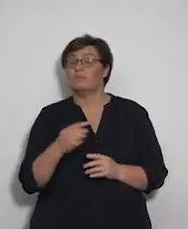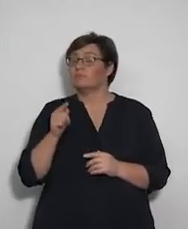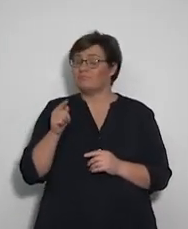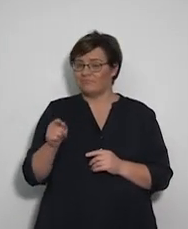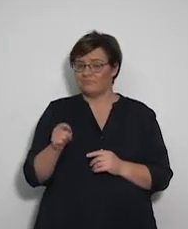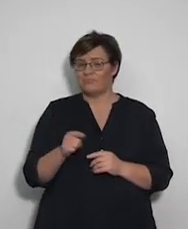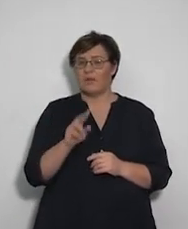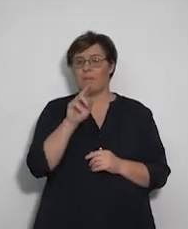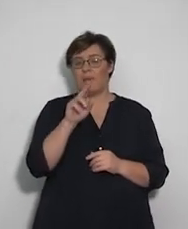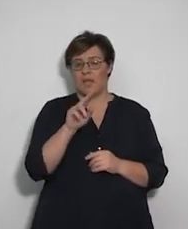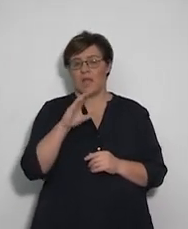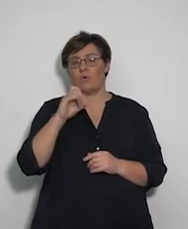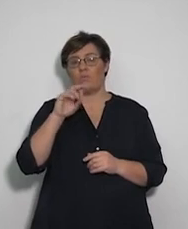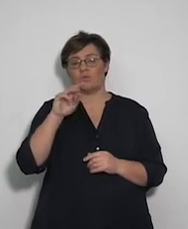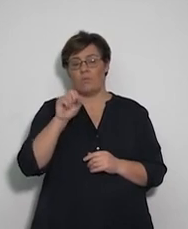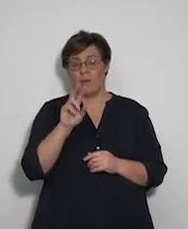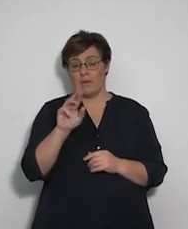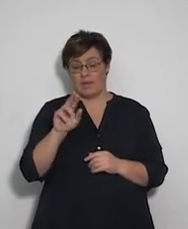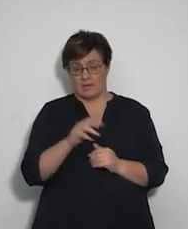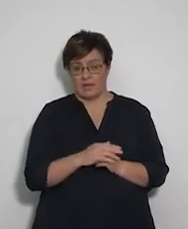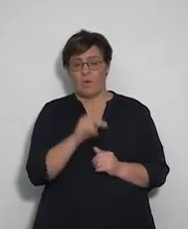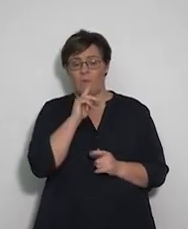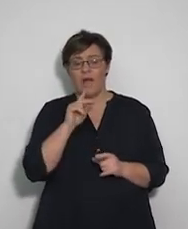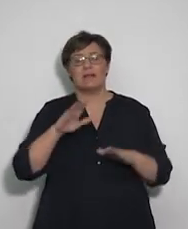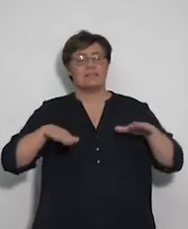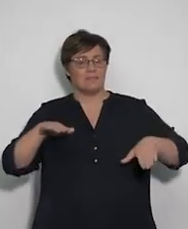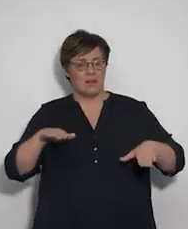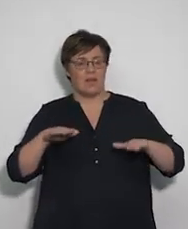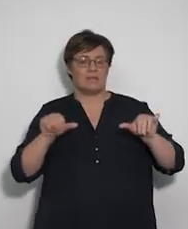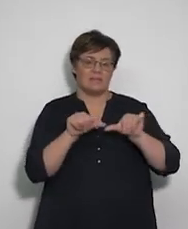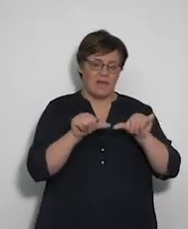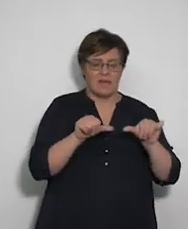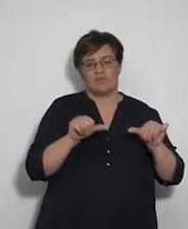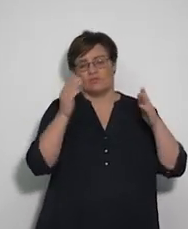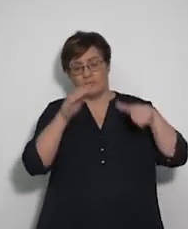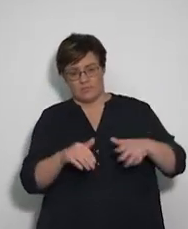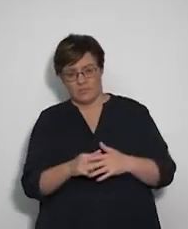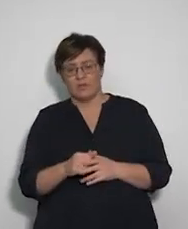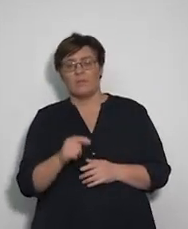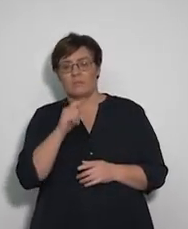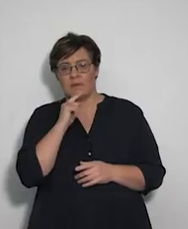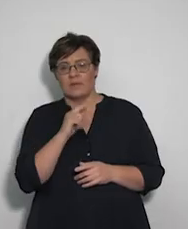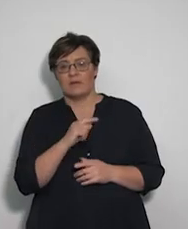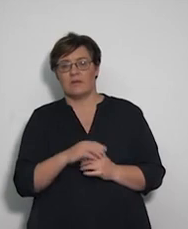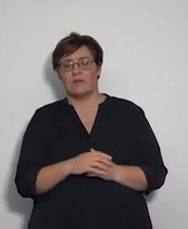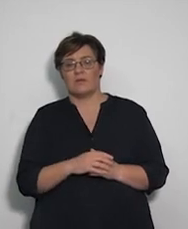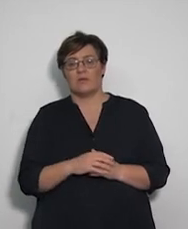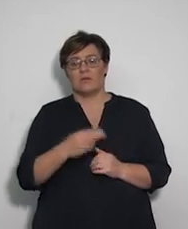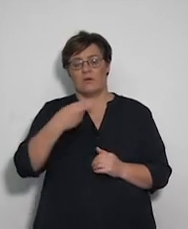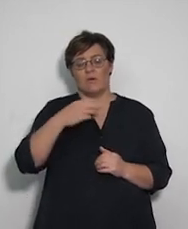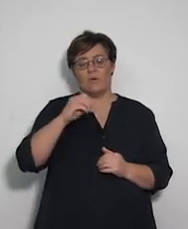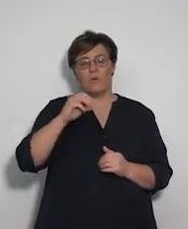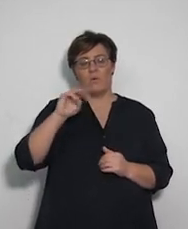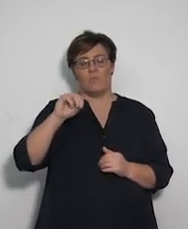So for me, that would be a pair of chromosomes. Because they are similar in shape and size, I often refer to them, and the correct term would